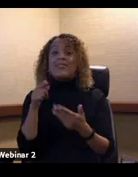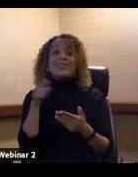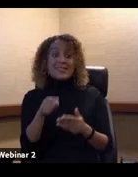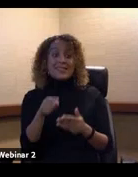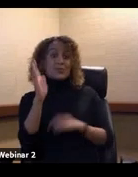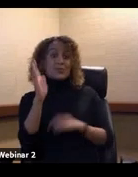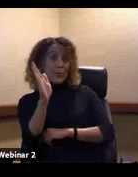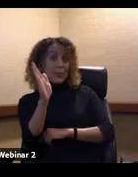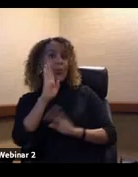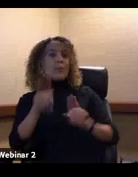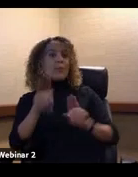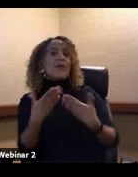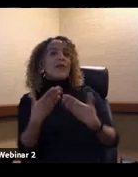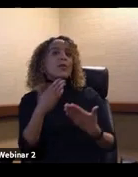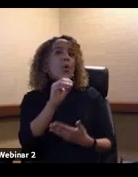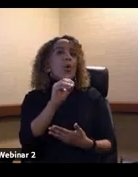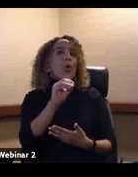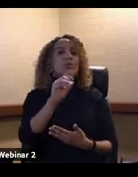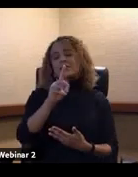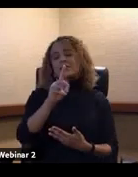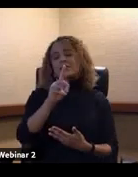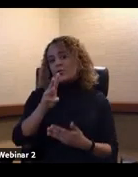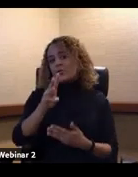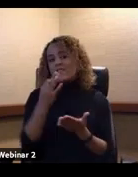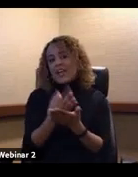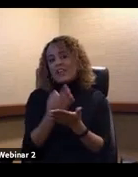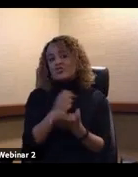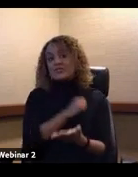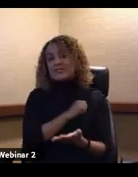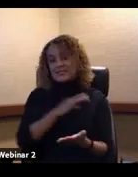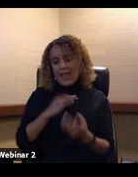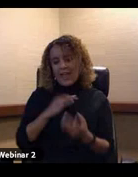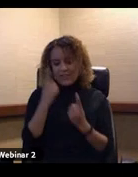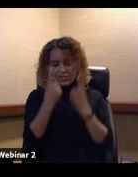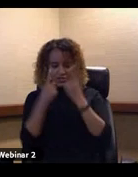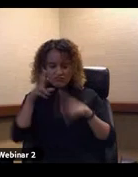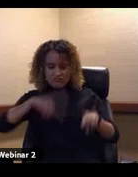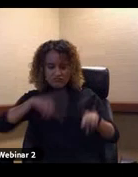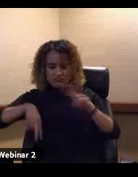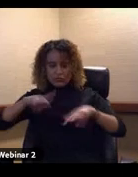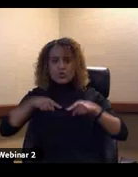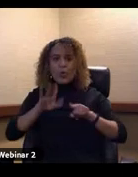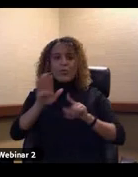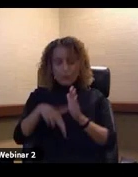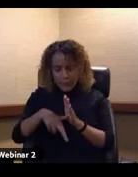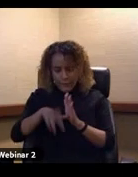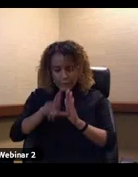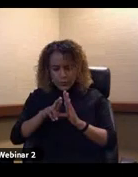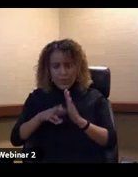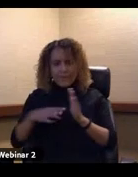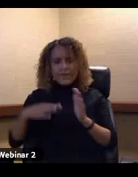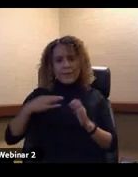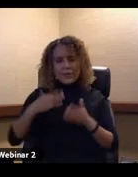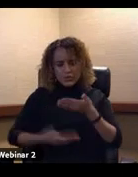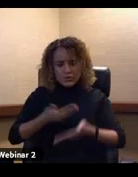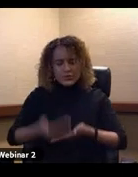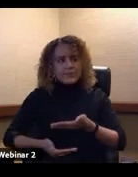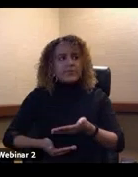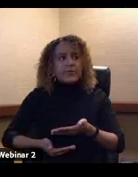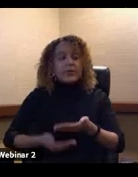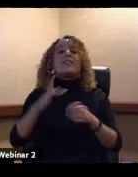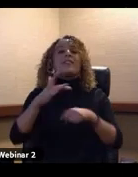provides some insight of what OVW financial staff considers during their review. You can follow the link that